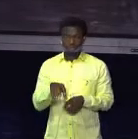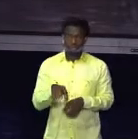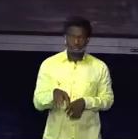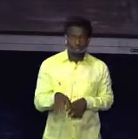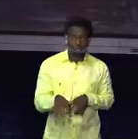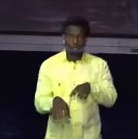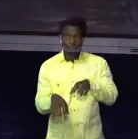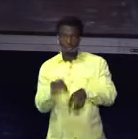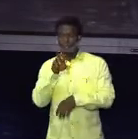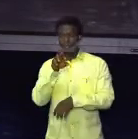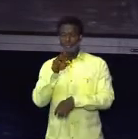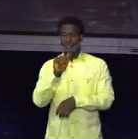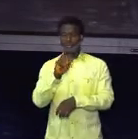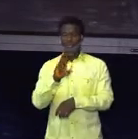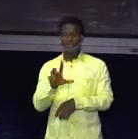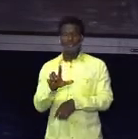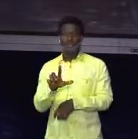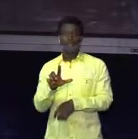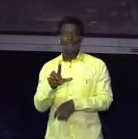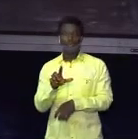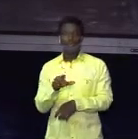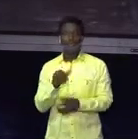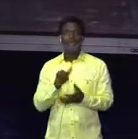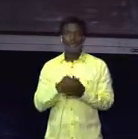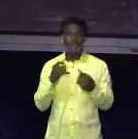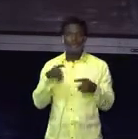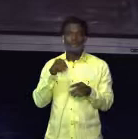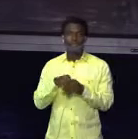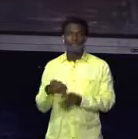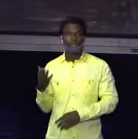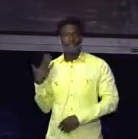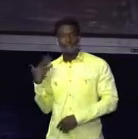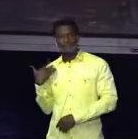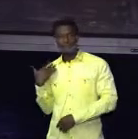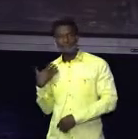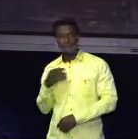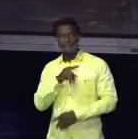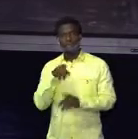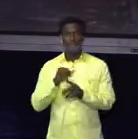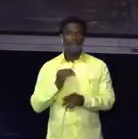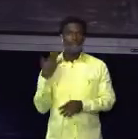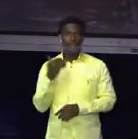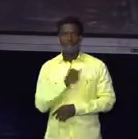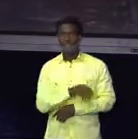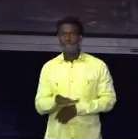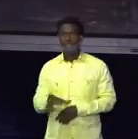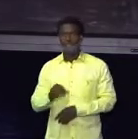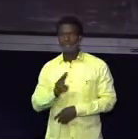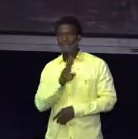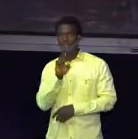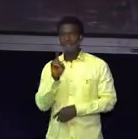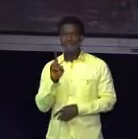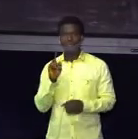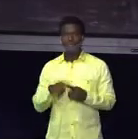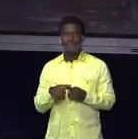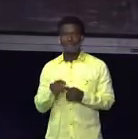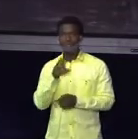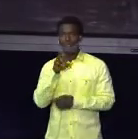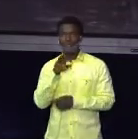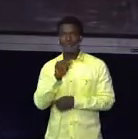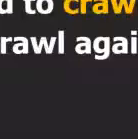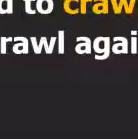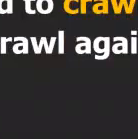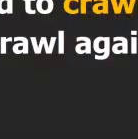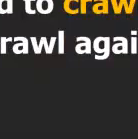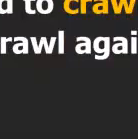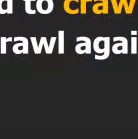now? No, that means that happened in the past. When I was a child, I used to crawl. This means that